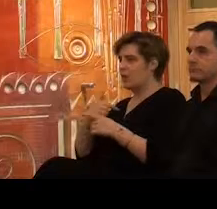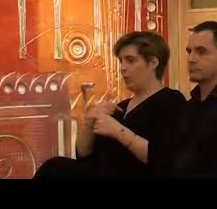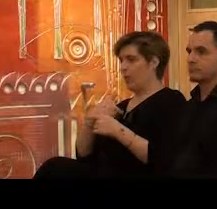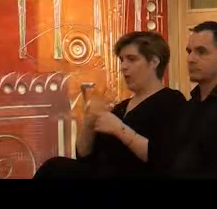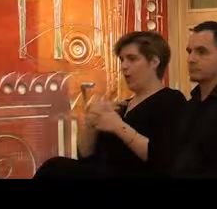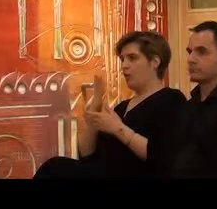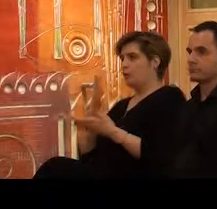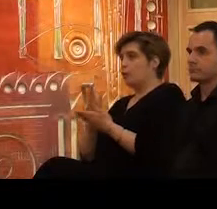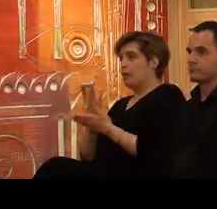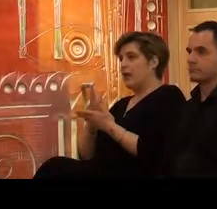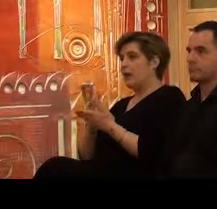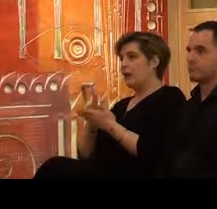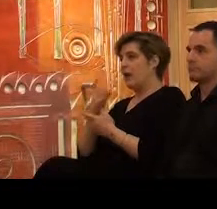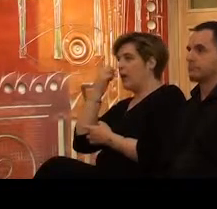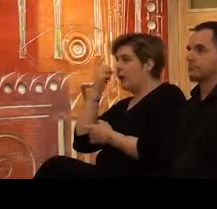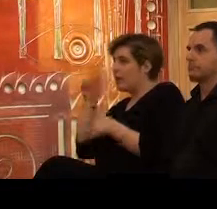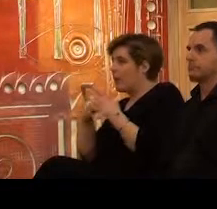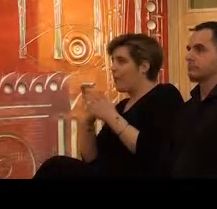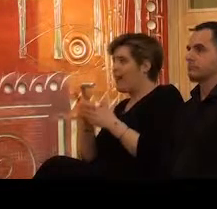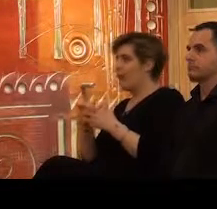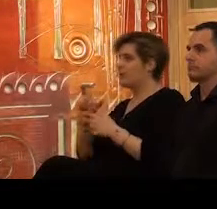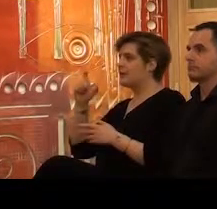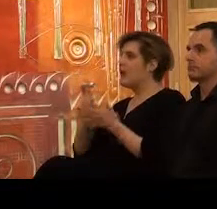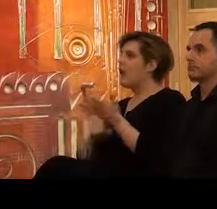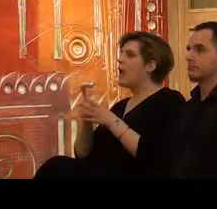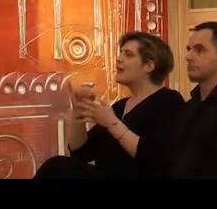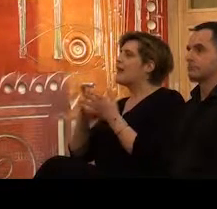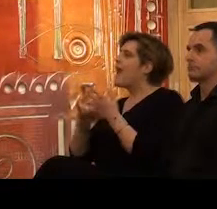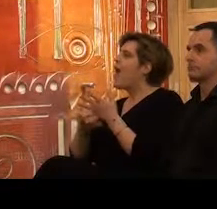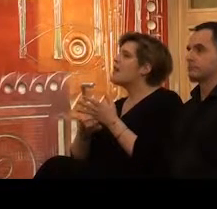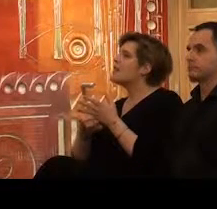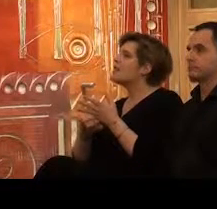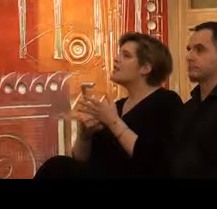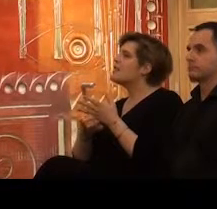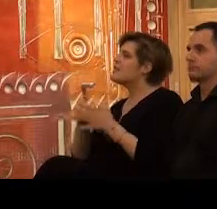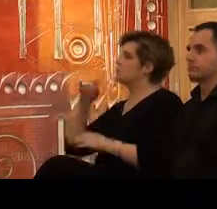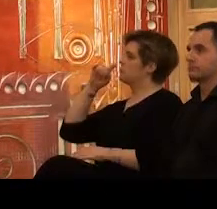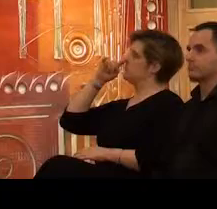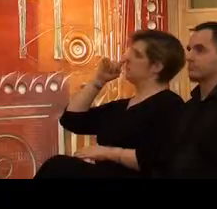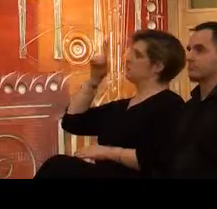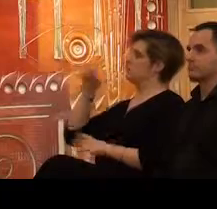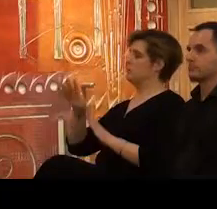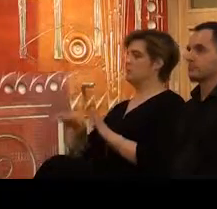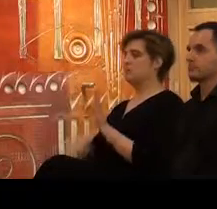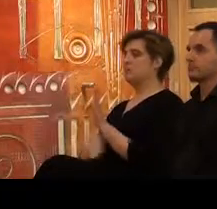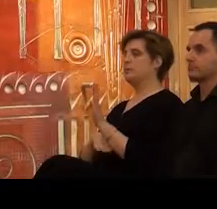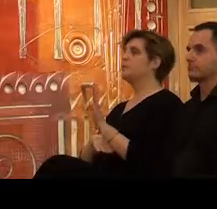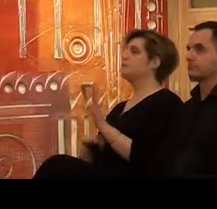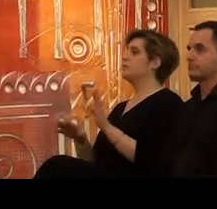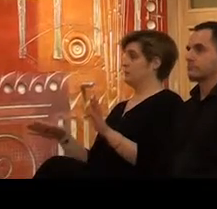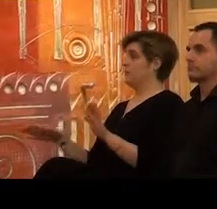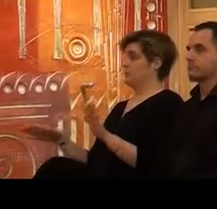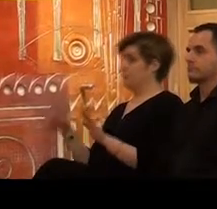of class. It's with English people who talk about knowing your place, not getting above yourself.